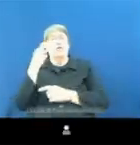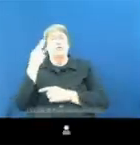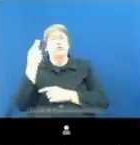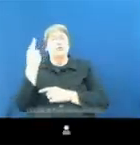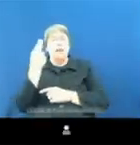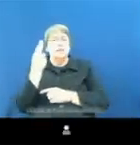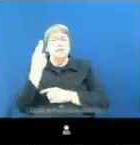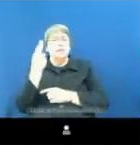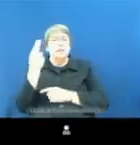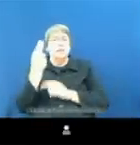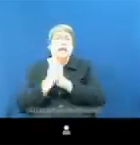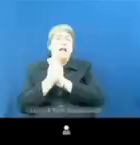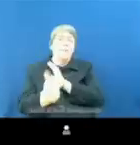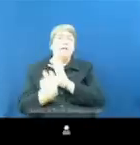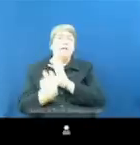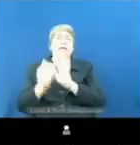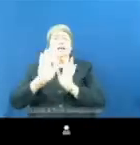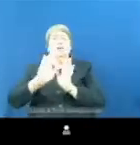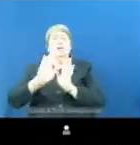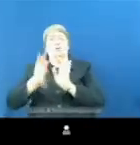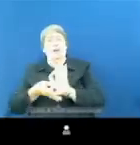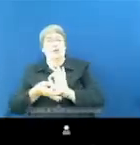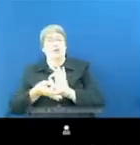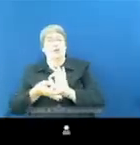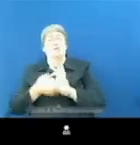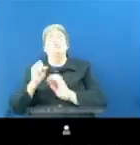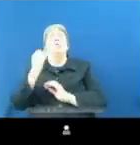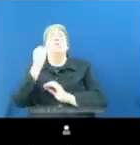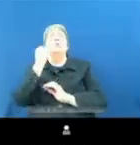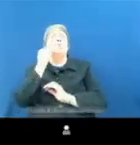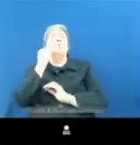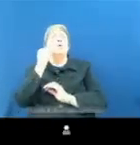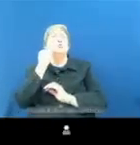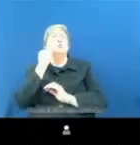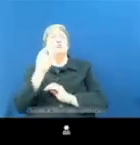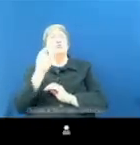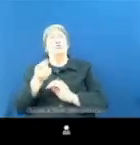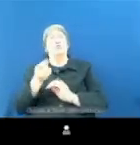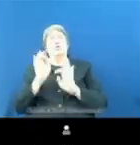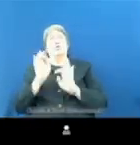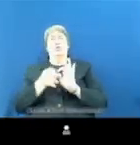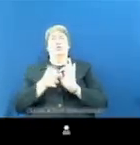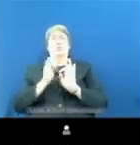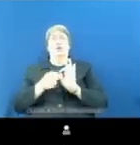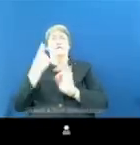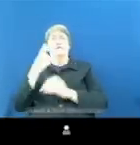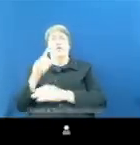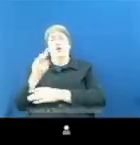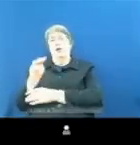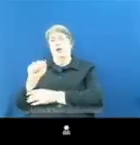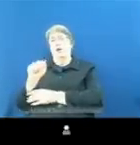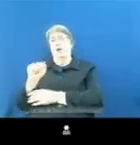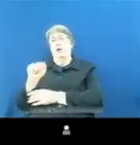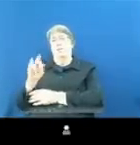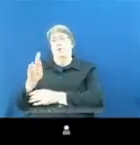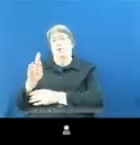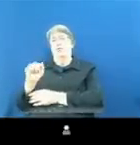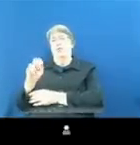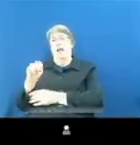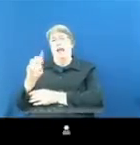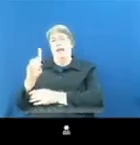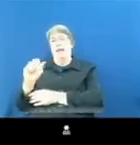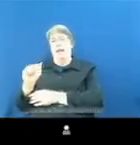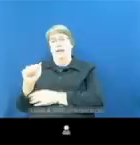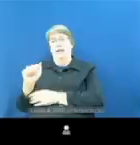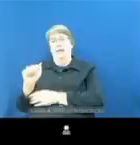competent interpretation. So if one is interpreting for Miranda and the defense